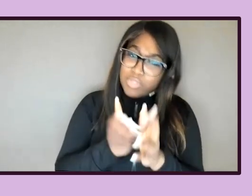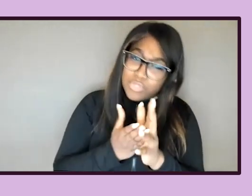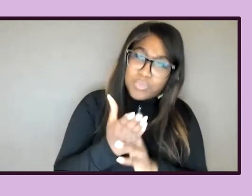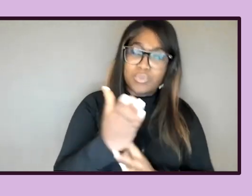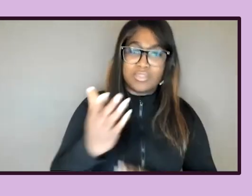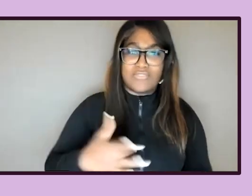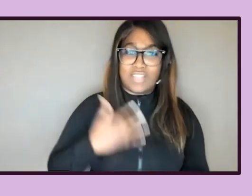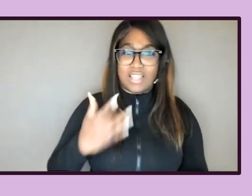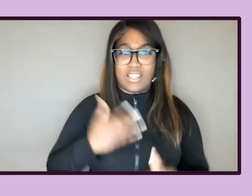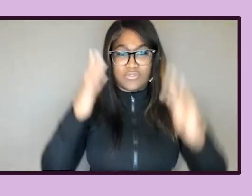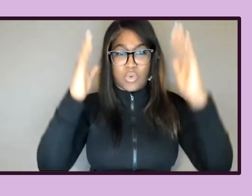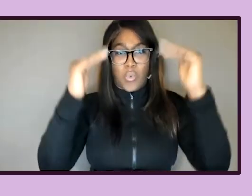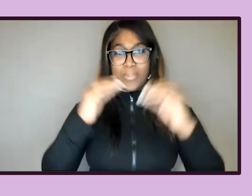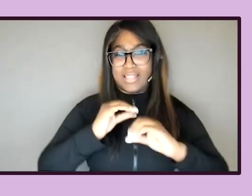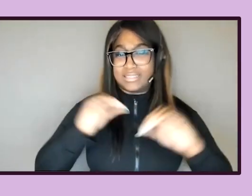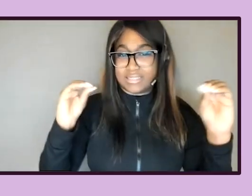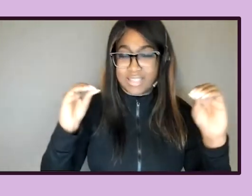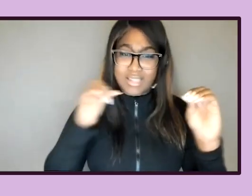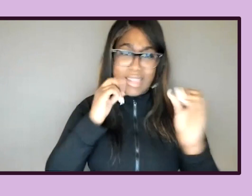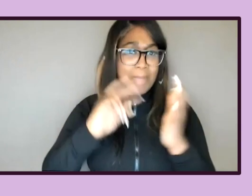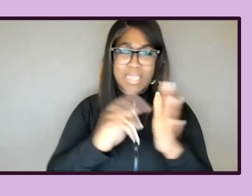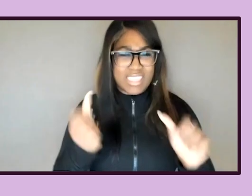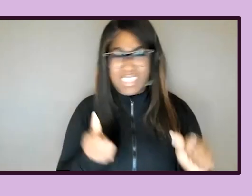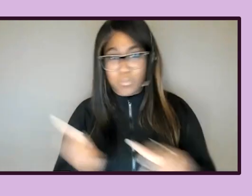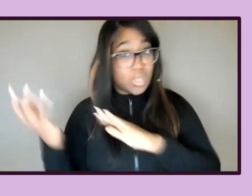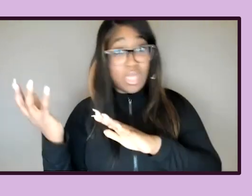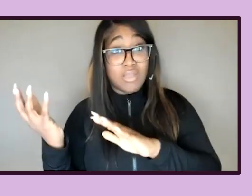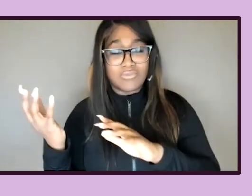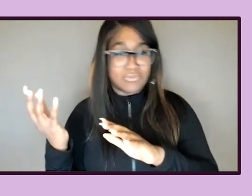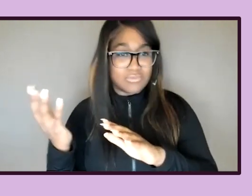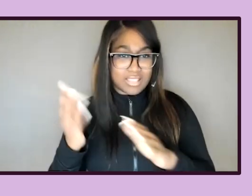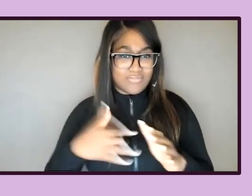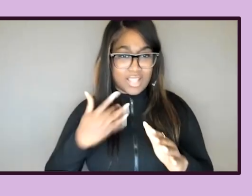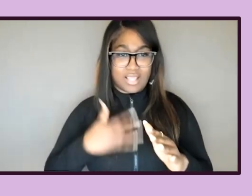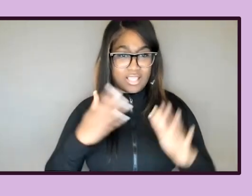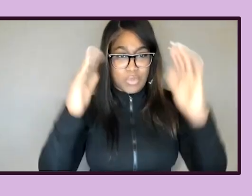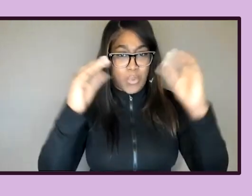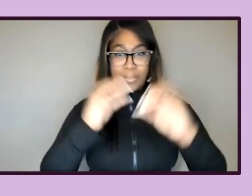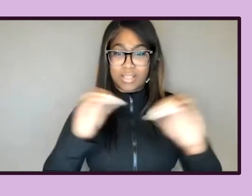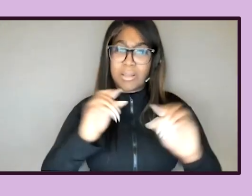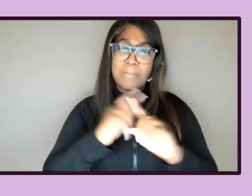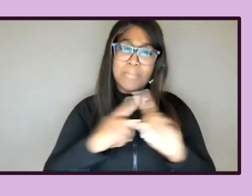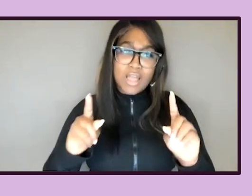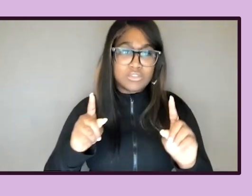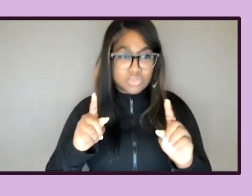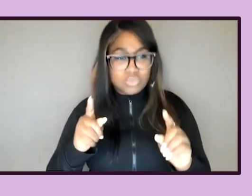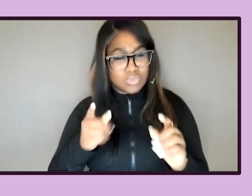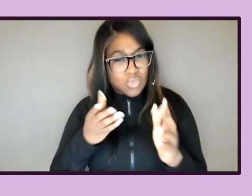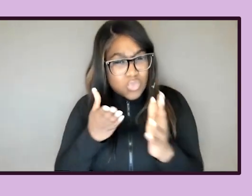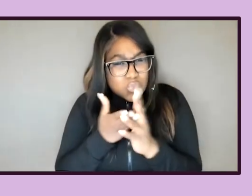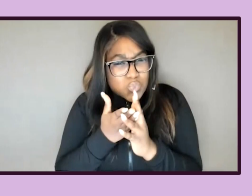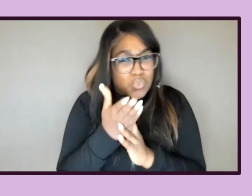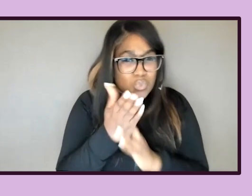feelings of hopelessness? Not saying I want to get rid of my feelings of hopelessness, but moving through it. Laura, you